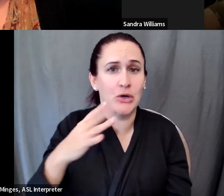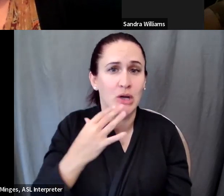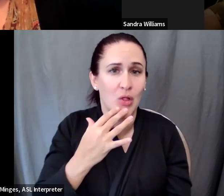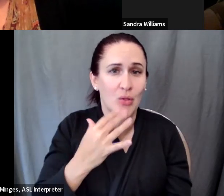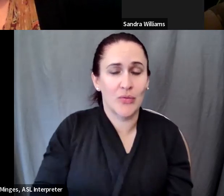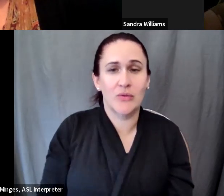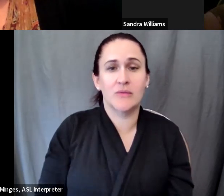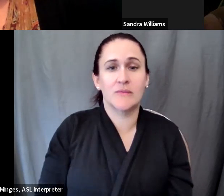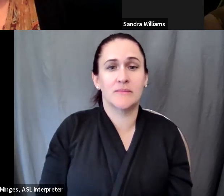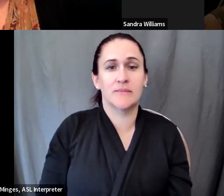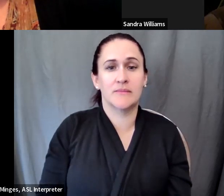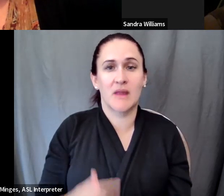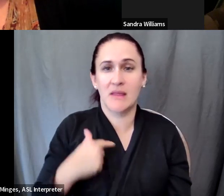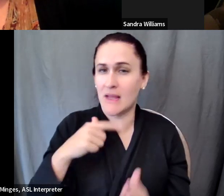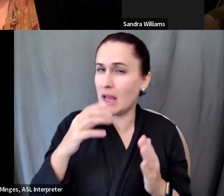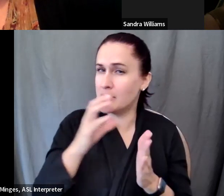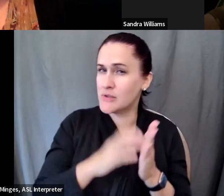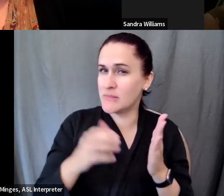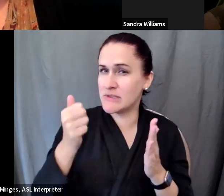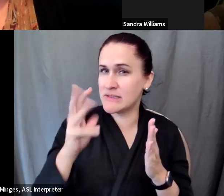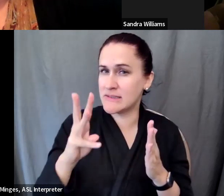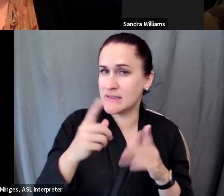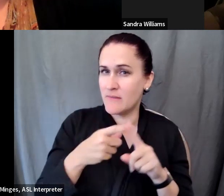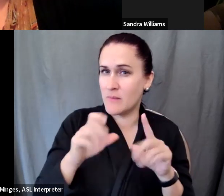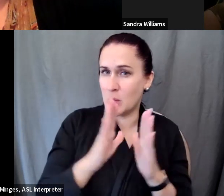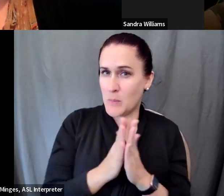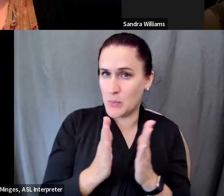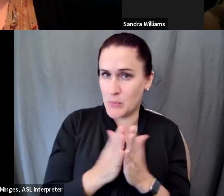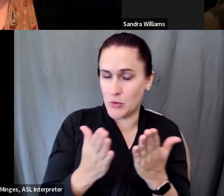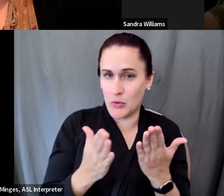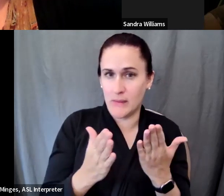I think I am chapter 16 in the book. I